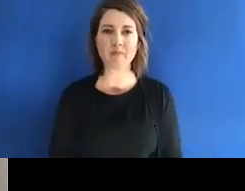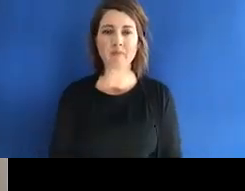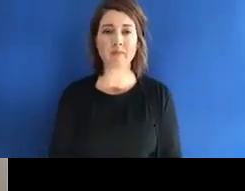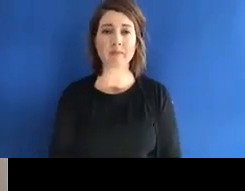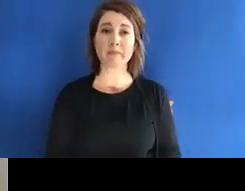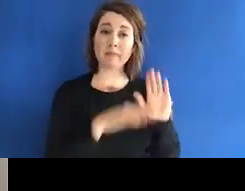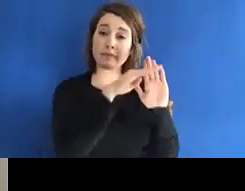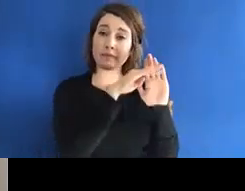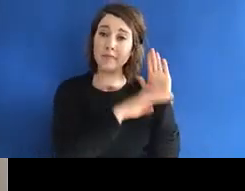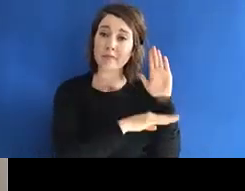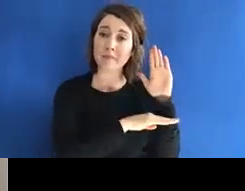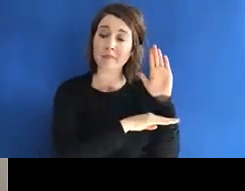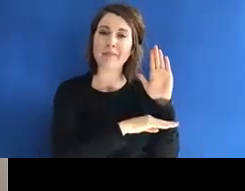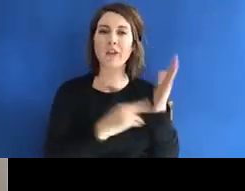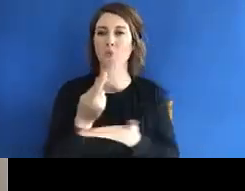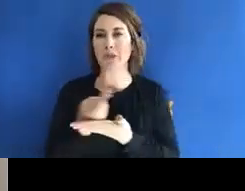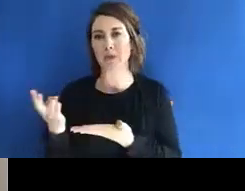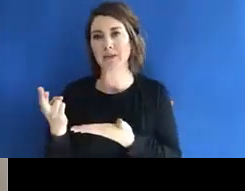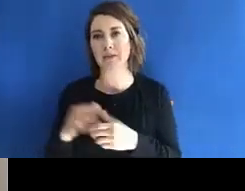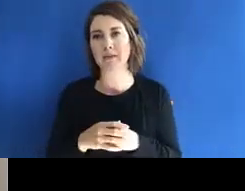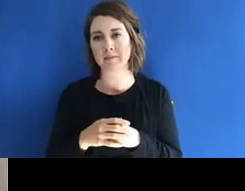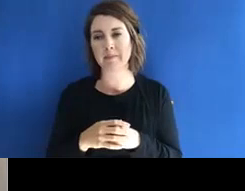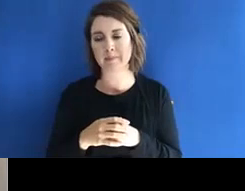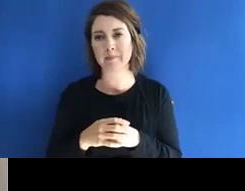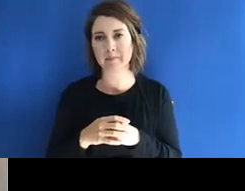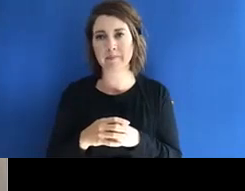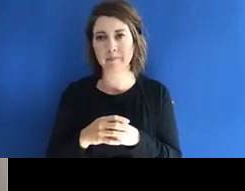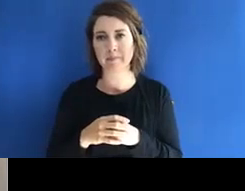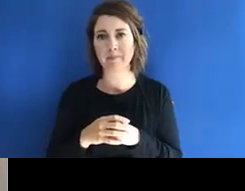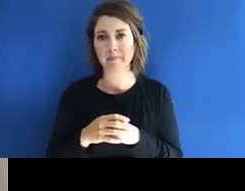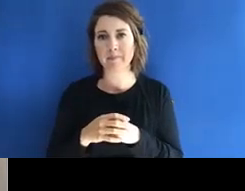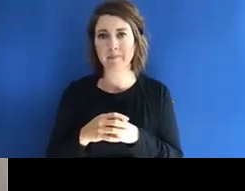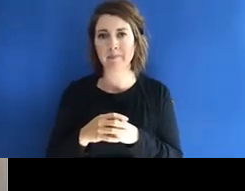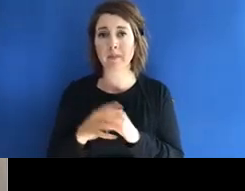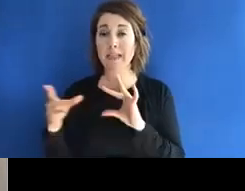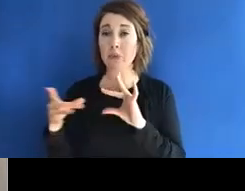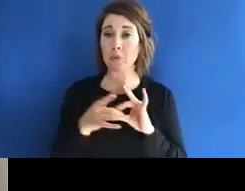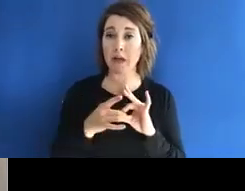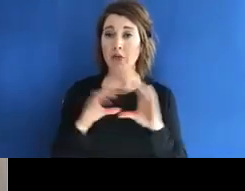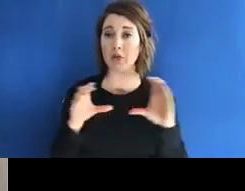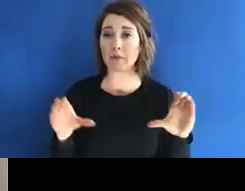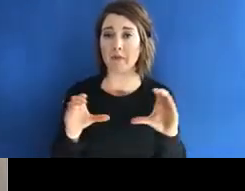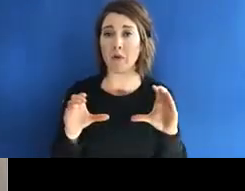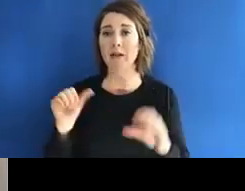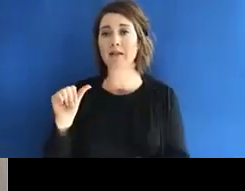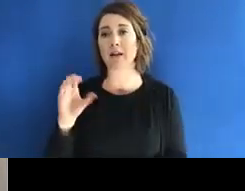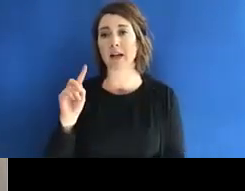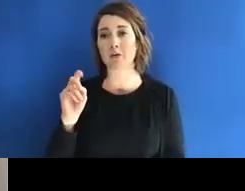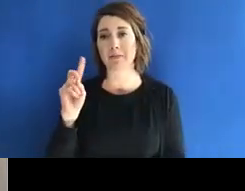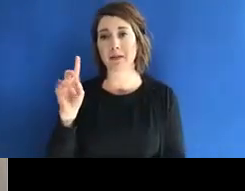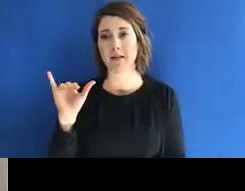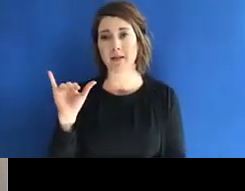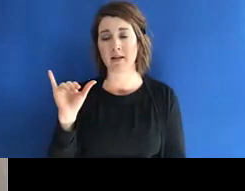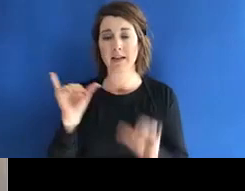several resources for VR agencies related to the Performance Accountability System and the